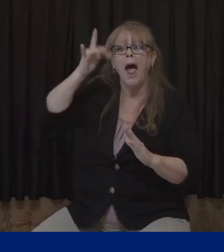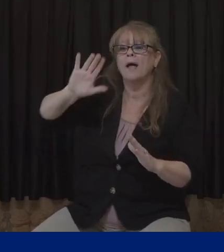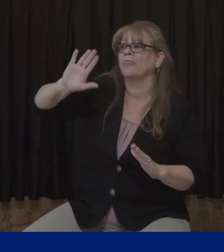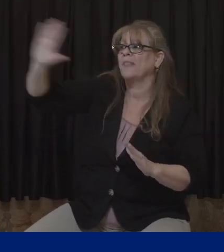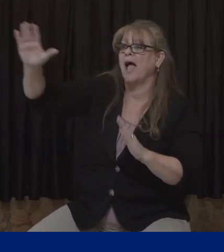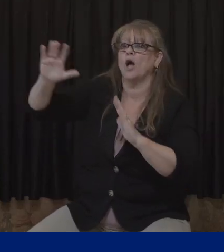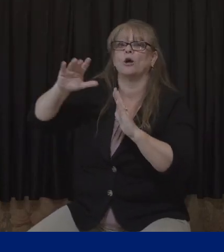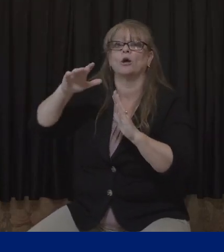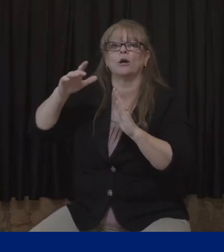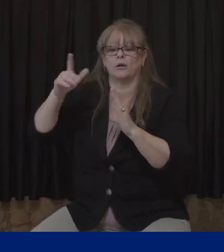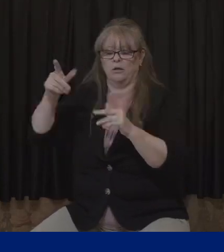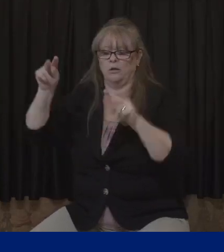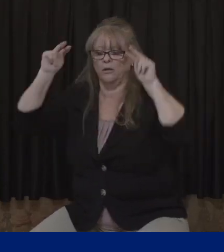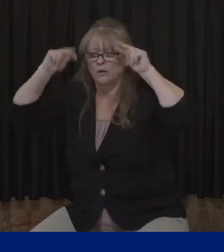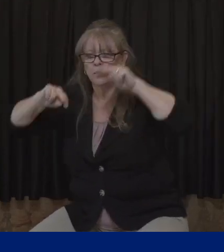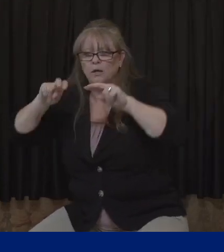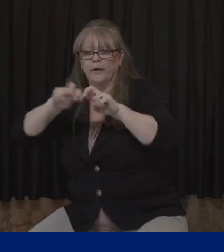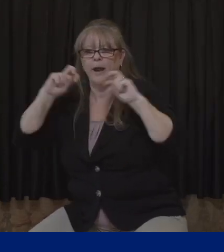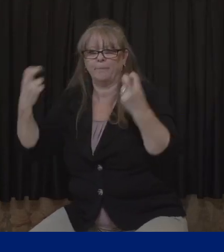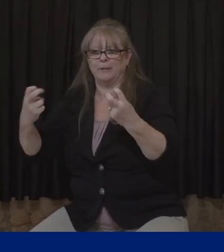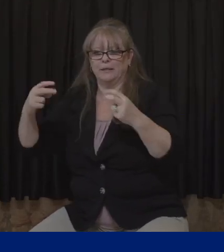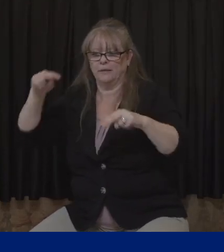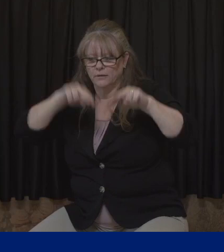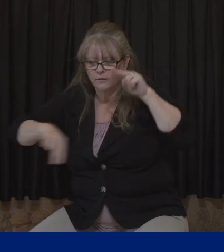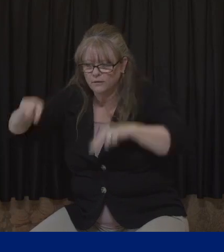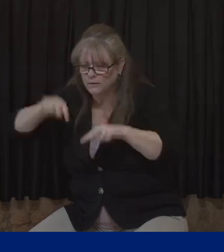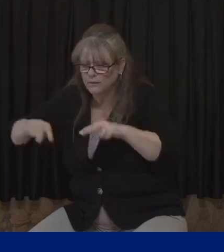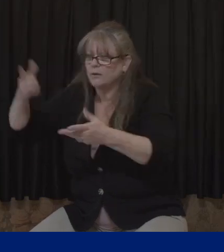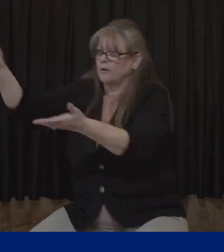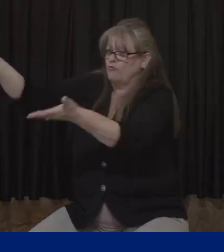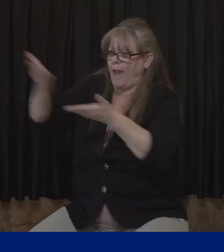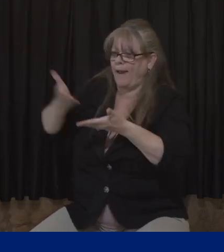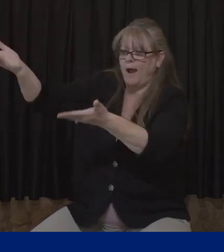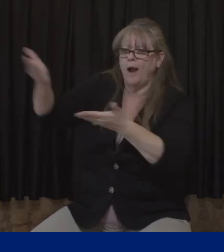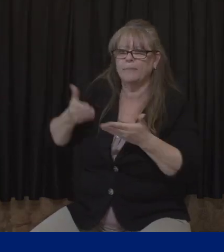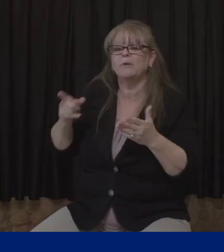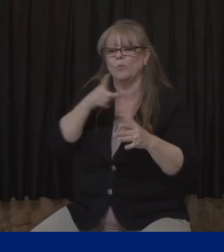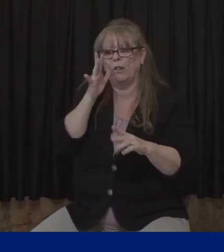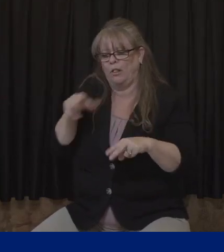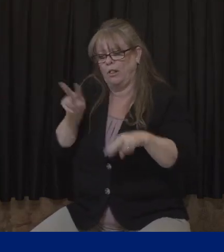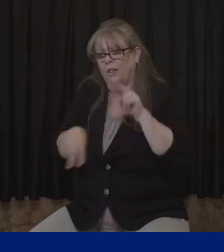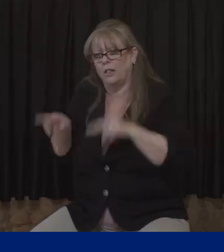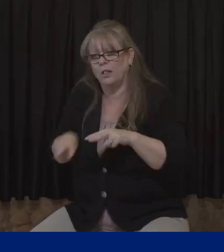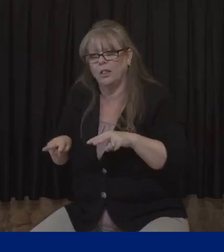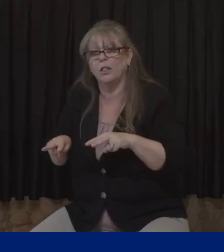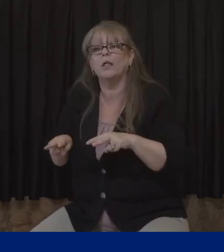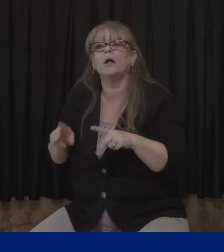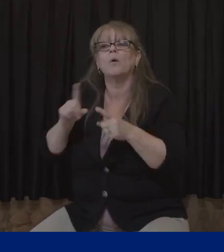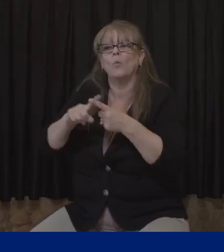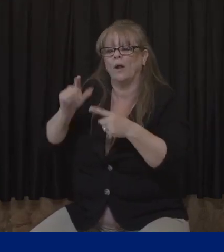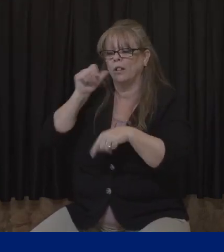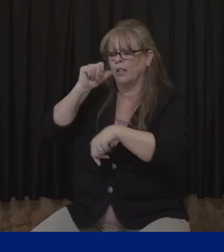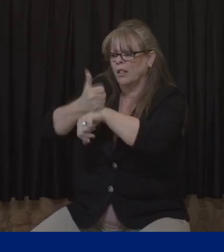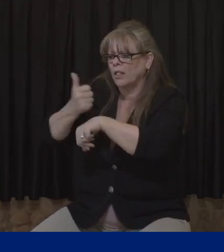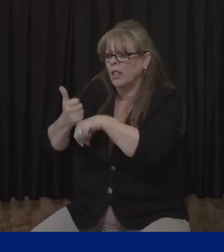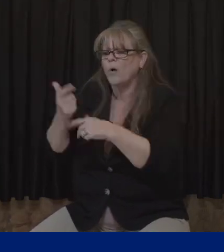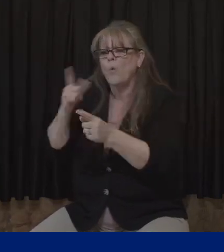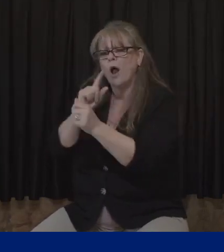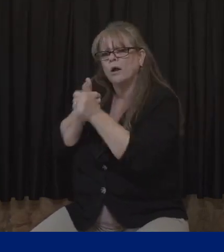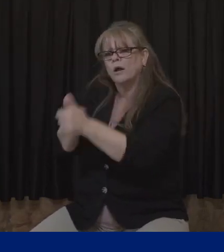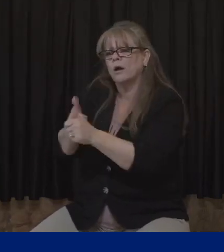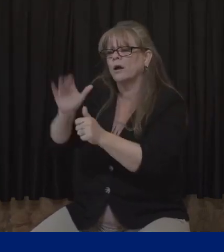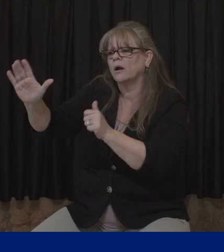areas. Both have early warning systems in place and know that they need to tighten up restrictions if disease transmission starts becoming widespread and a greater